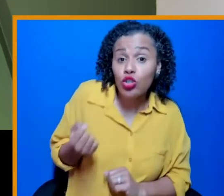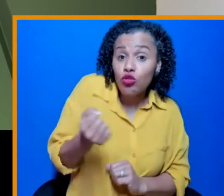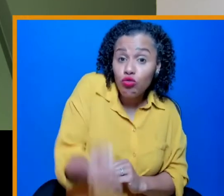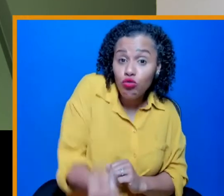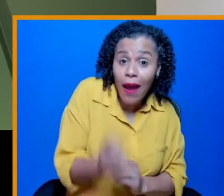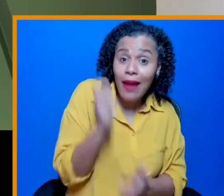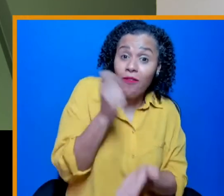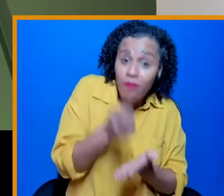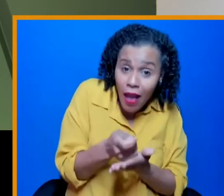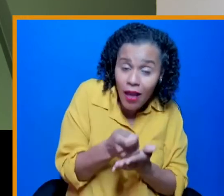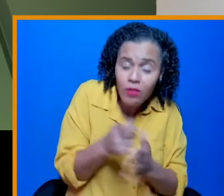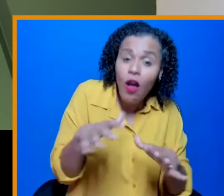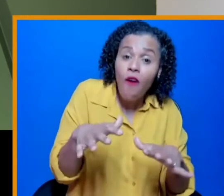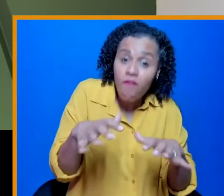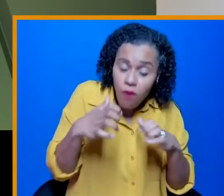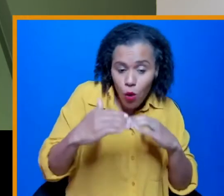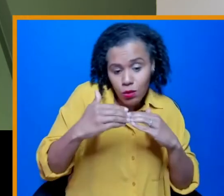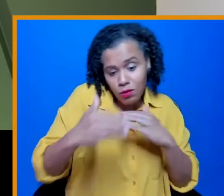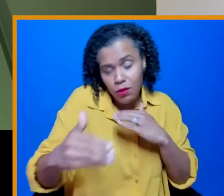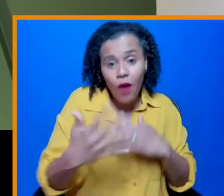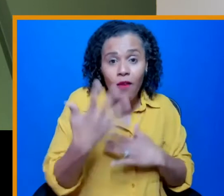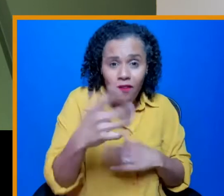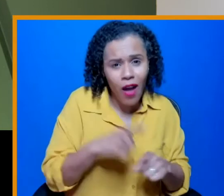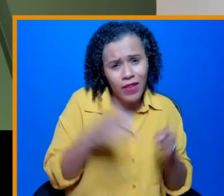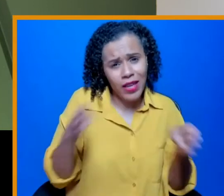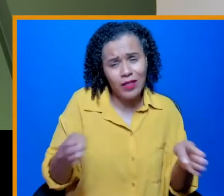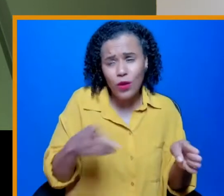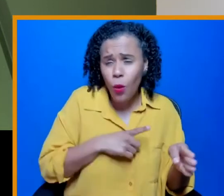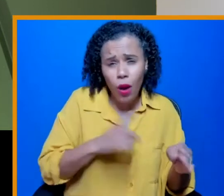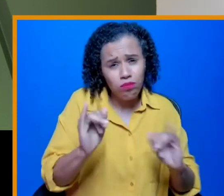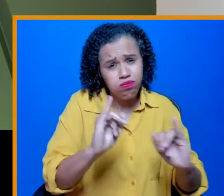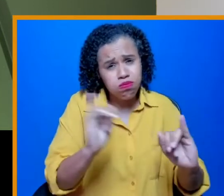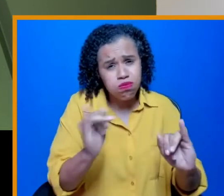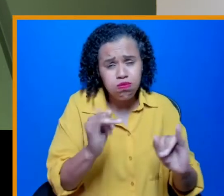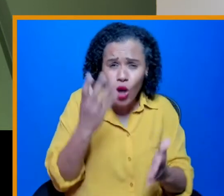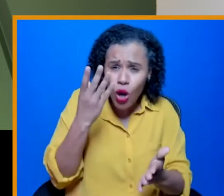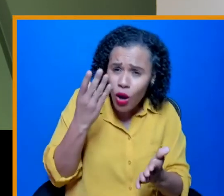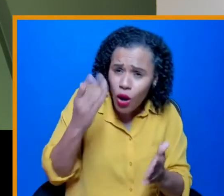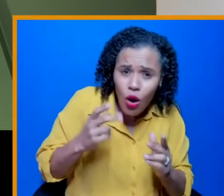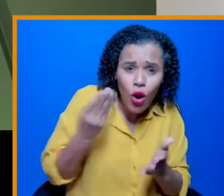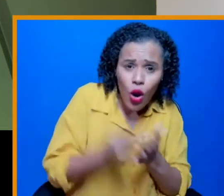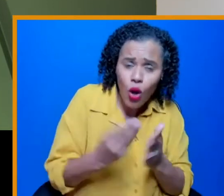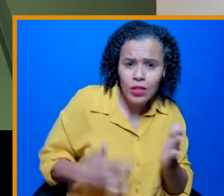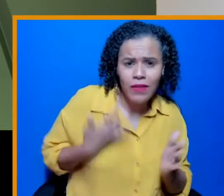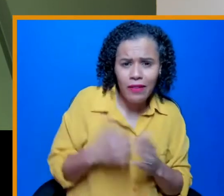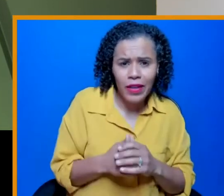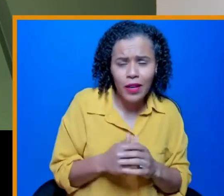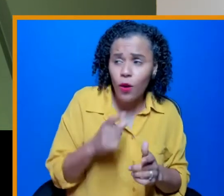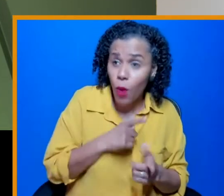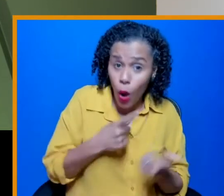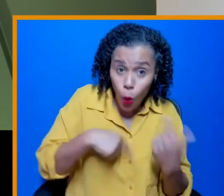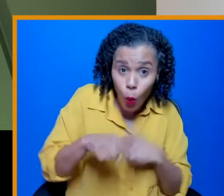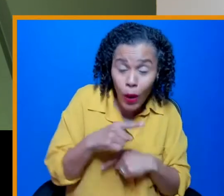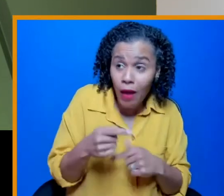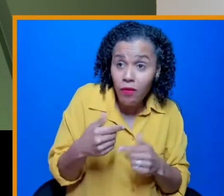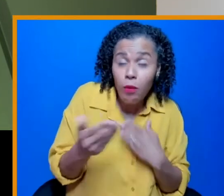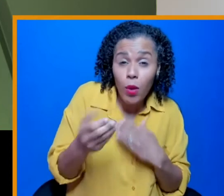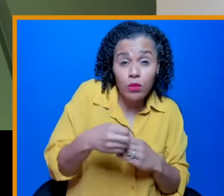this crisis in our cost of living continues, because we have the most expensive fares in